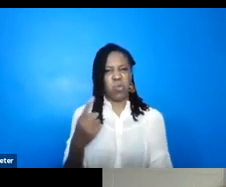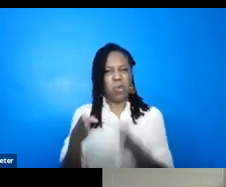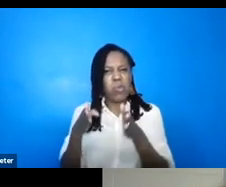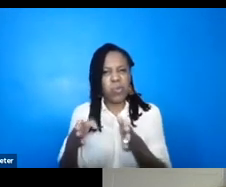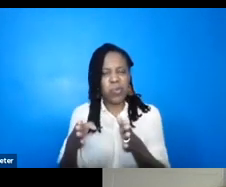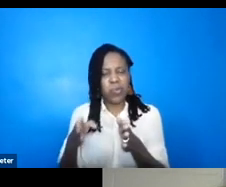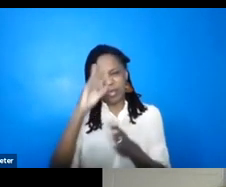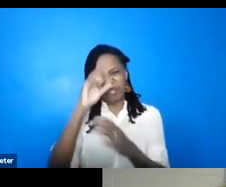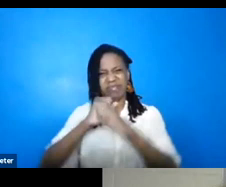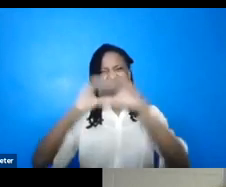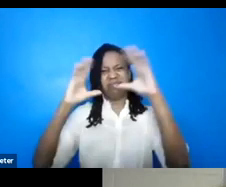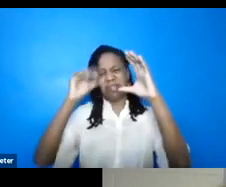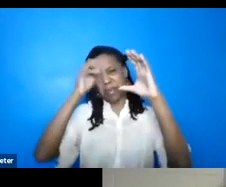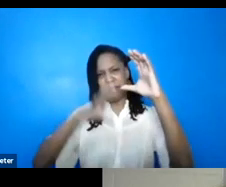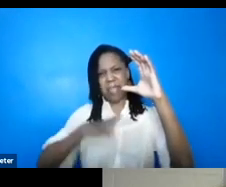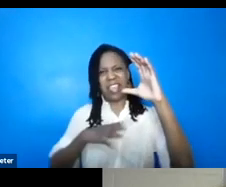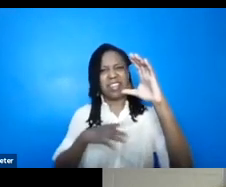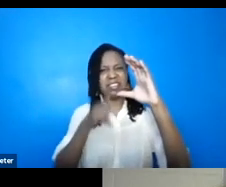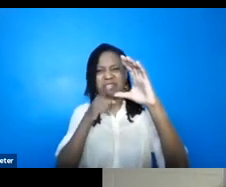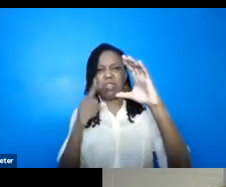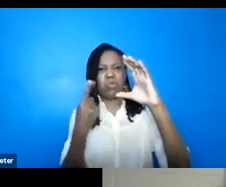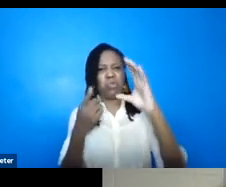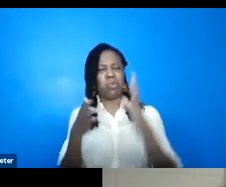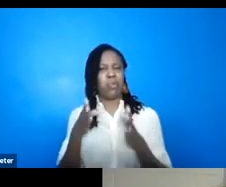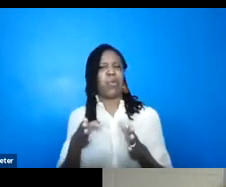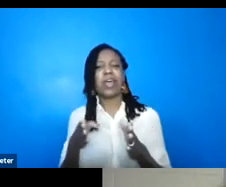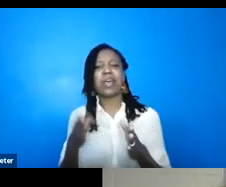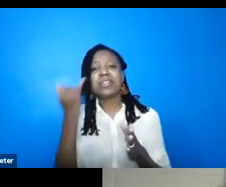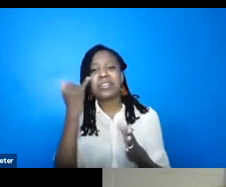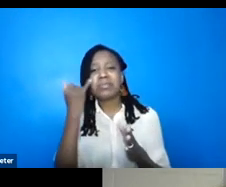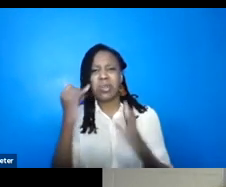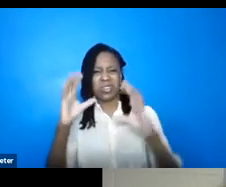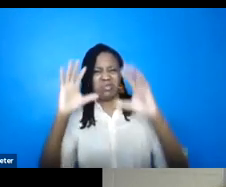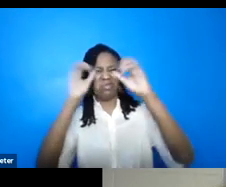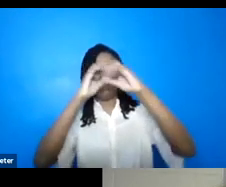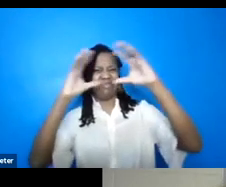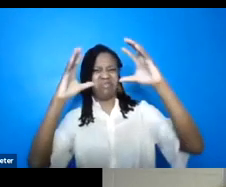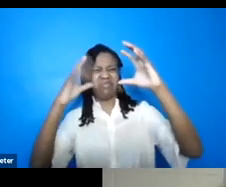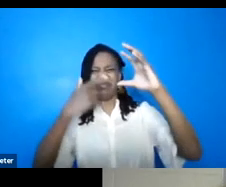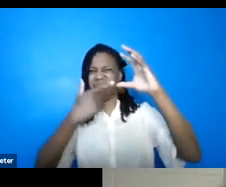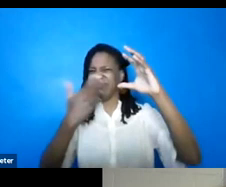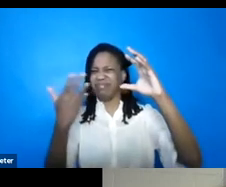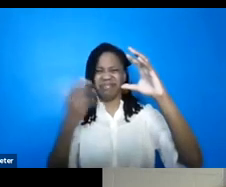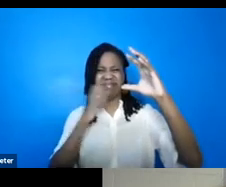who don't see themselves in either of these categories, or need to like just completely disentangle